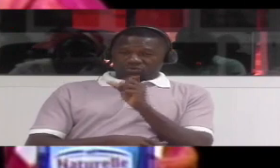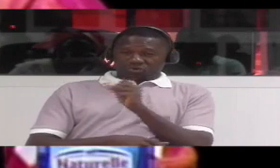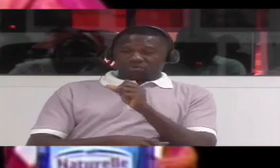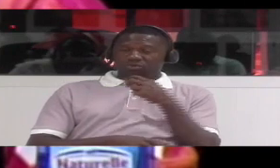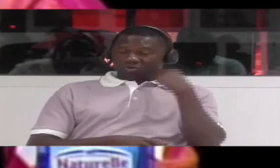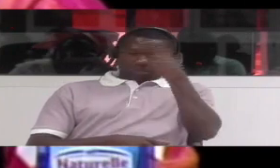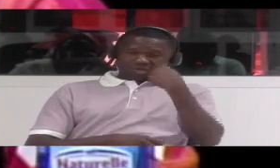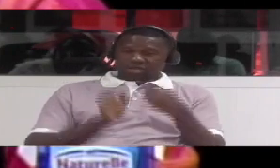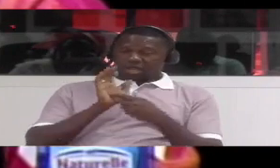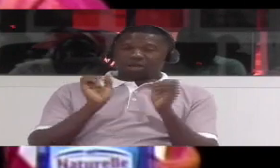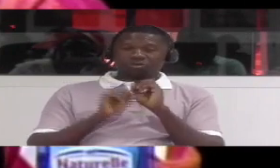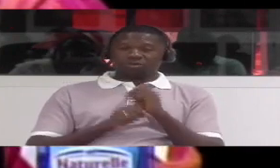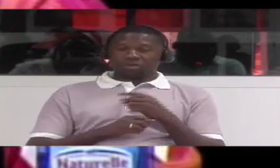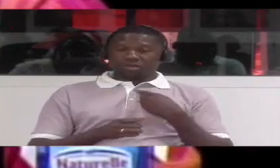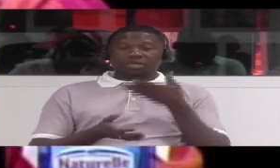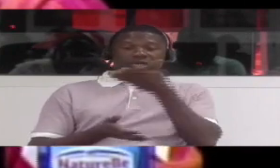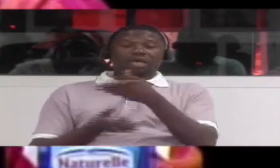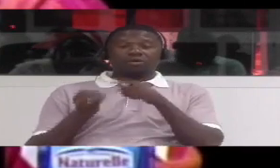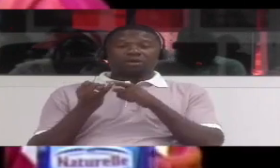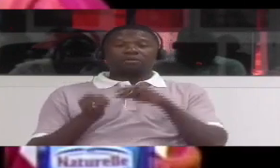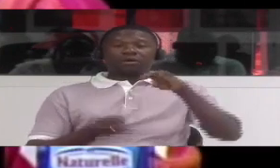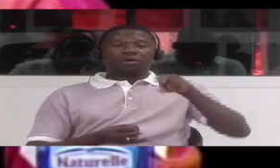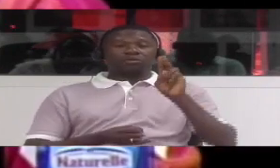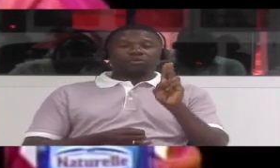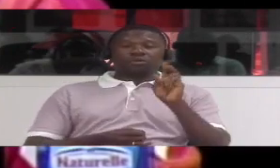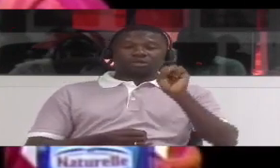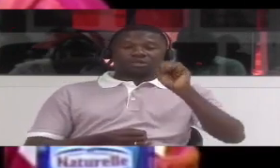present were Musa Jame of State Guard,